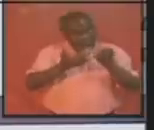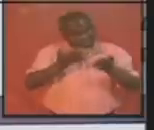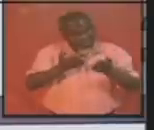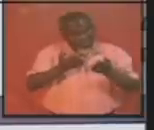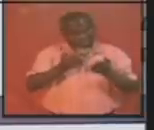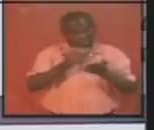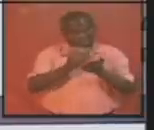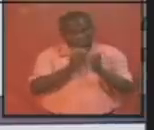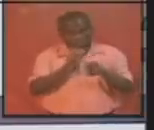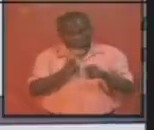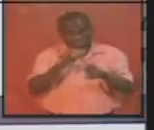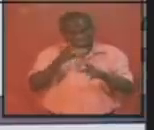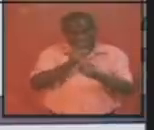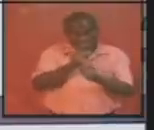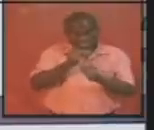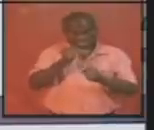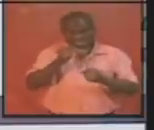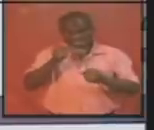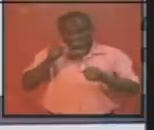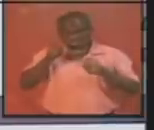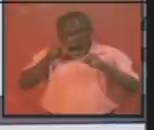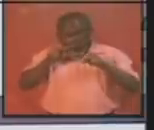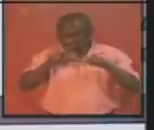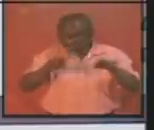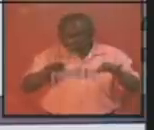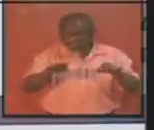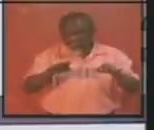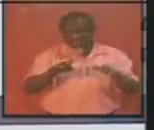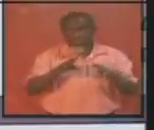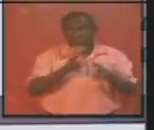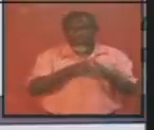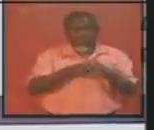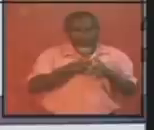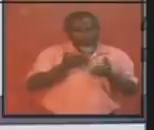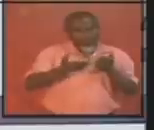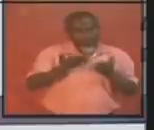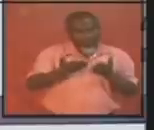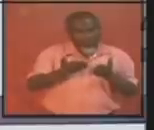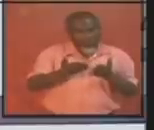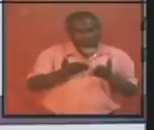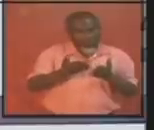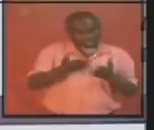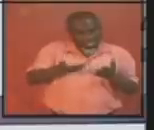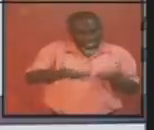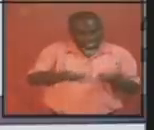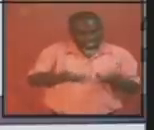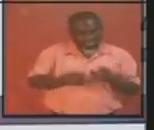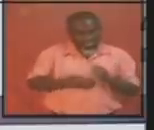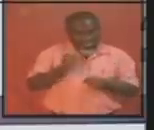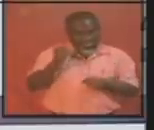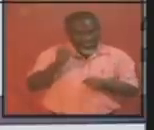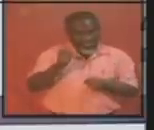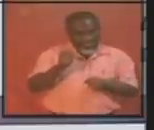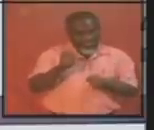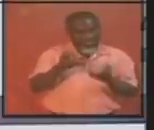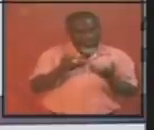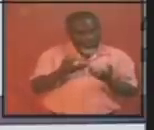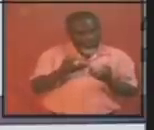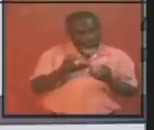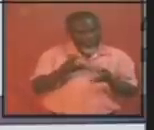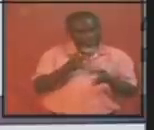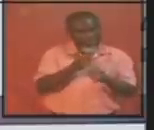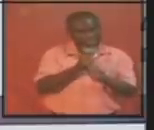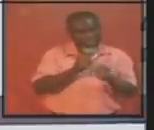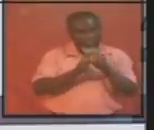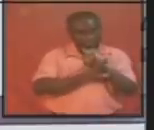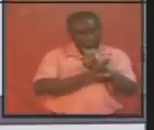many occasions that we would much prefer to have our herd immunity achieved through the vaccination route, and we've made